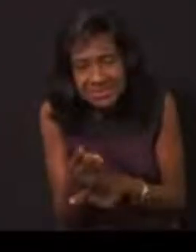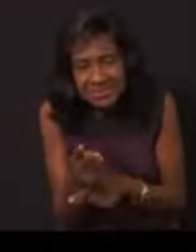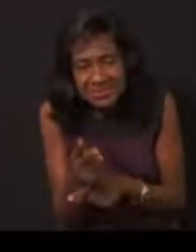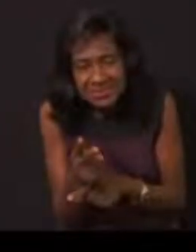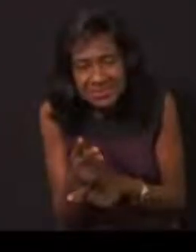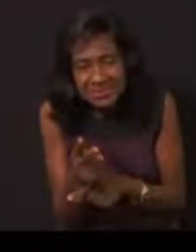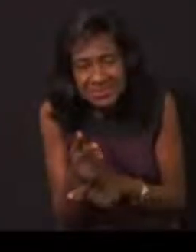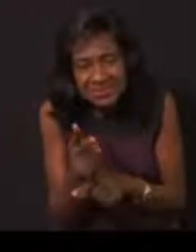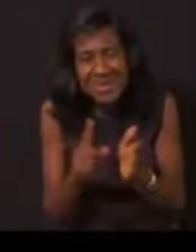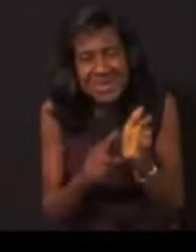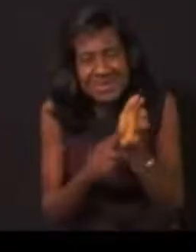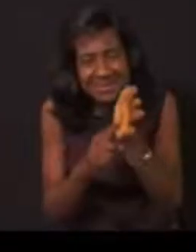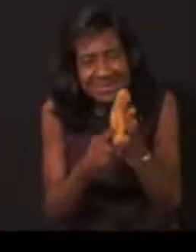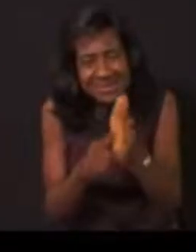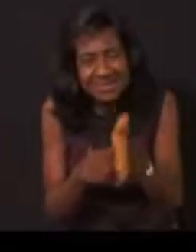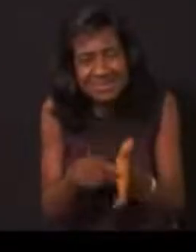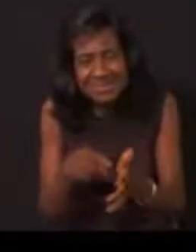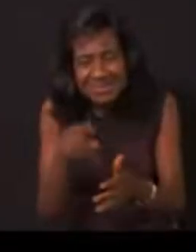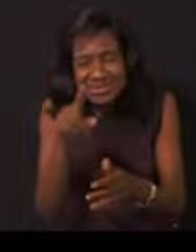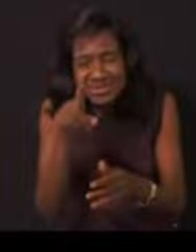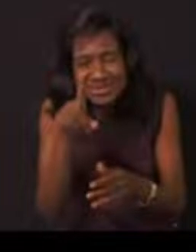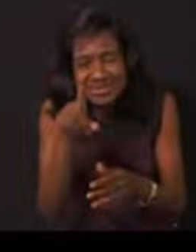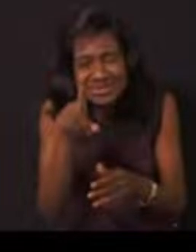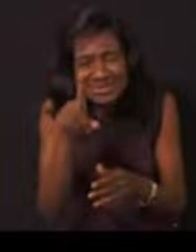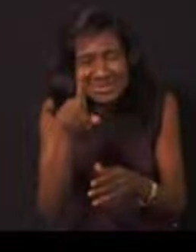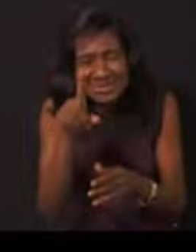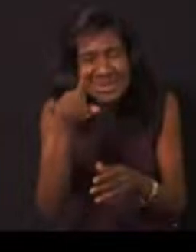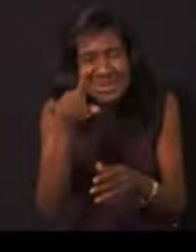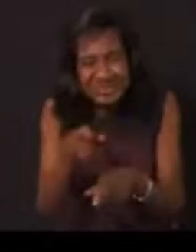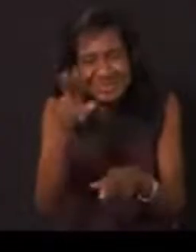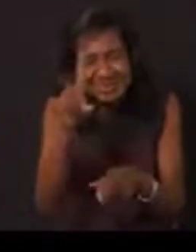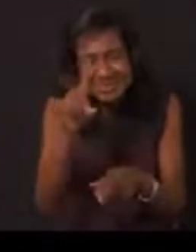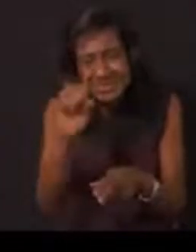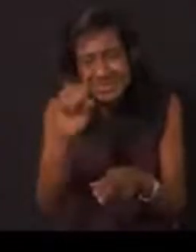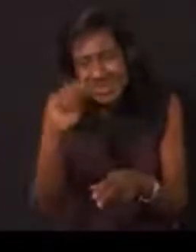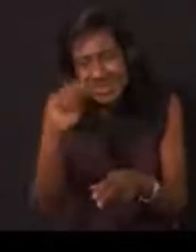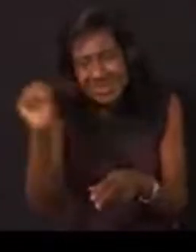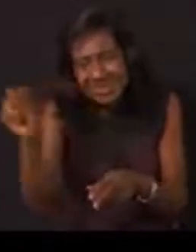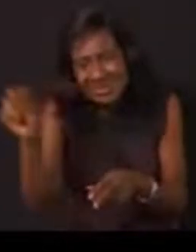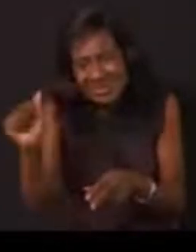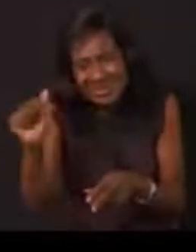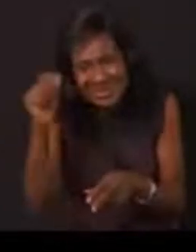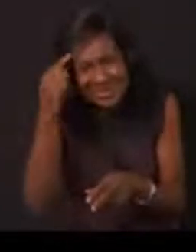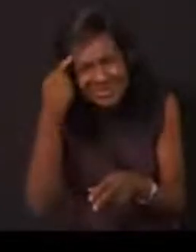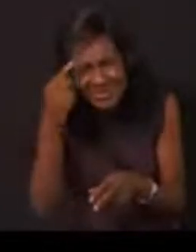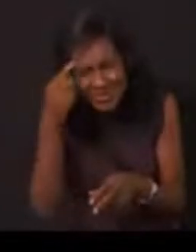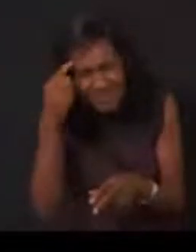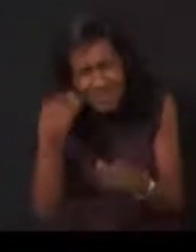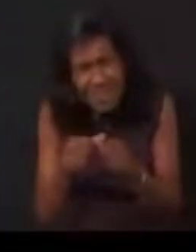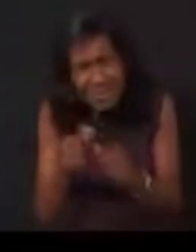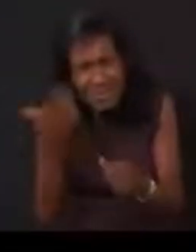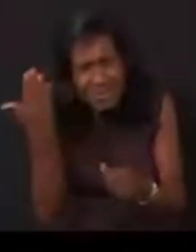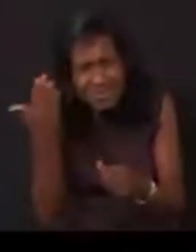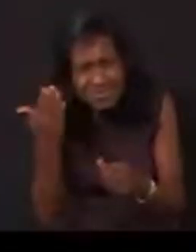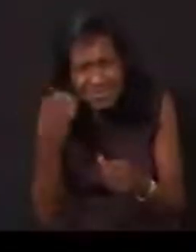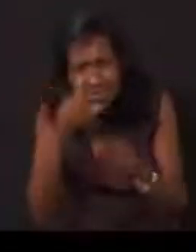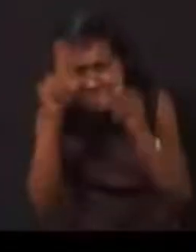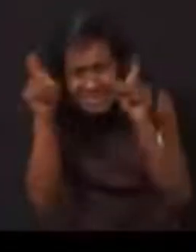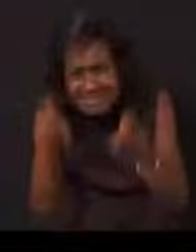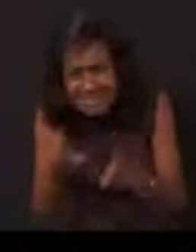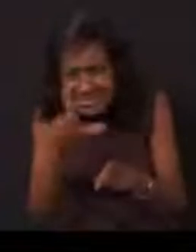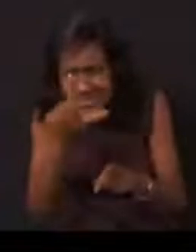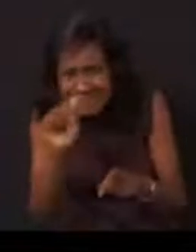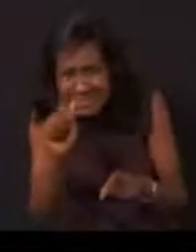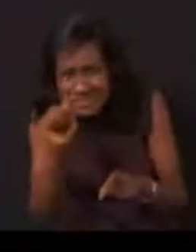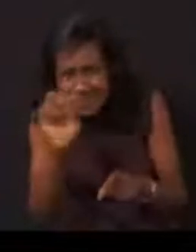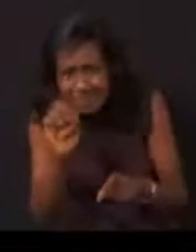result? She's negative. And we've seen the demonstration here with the lateral